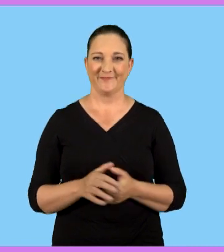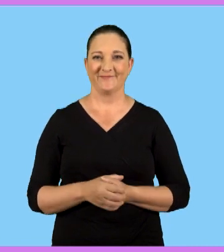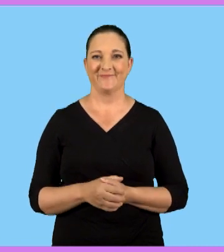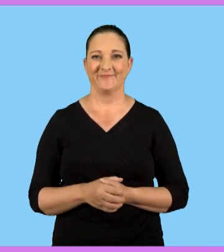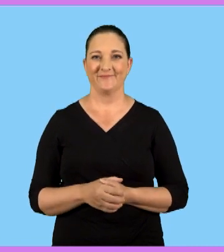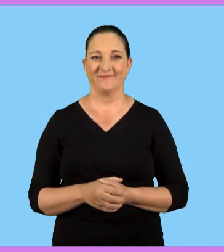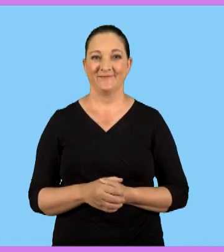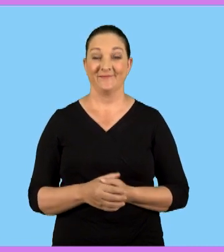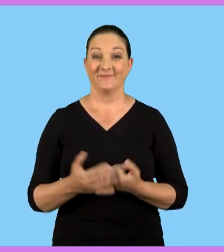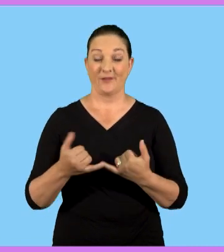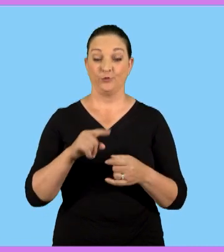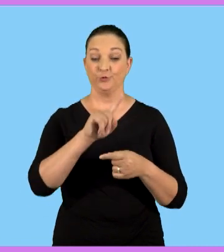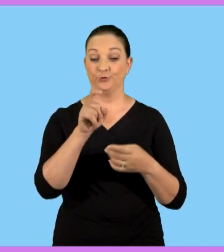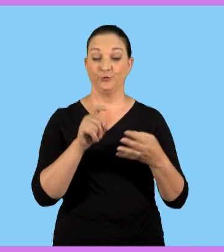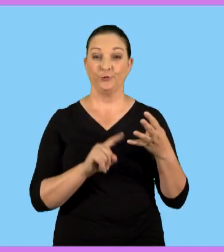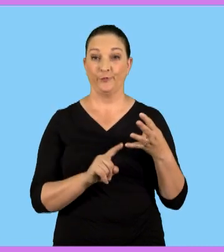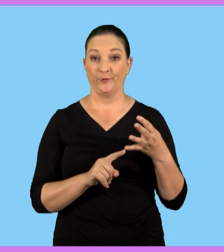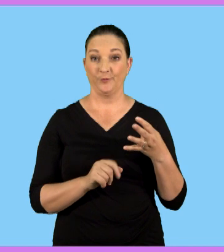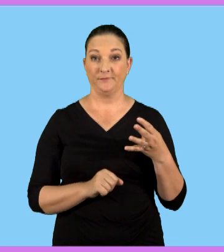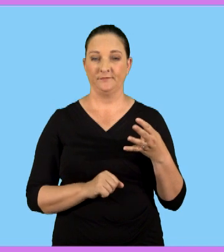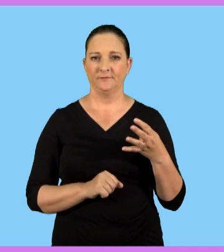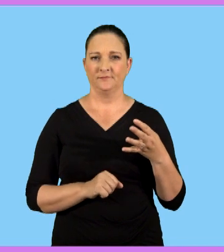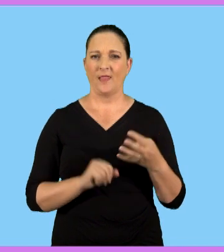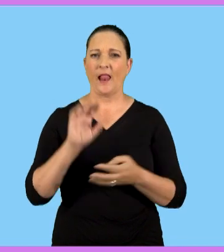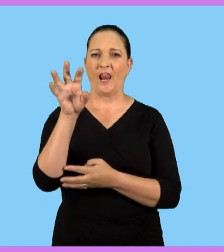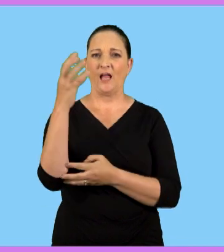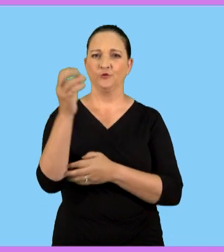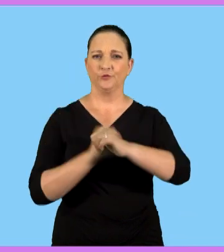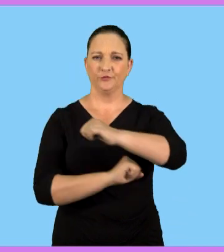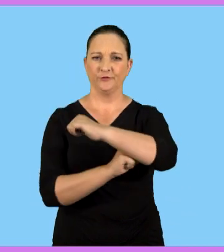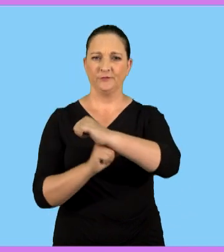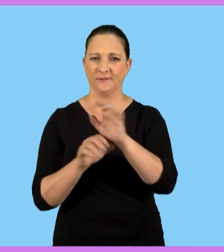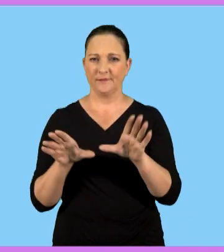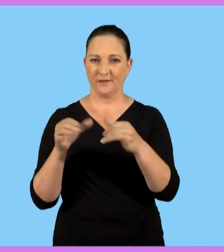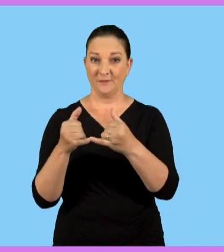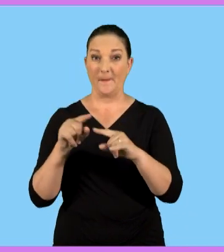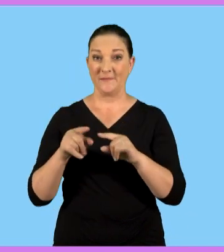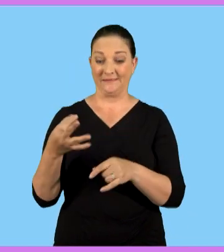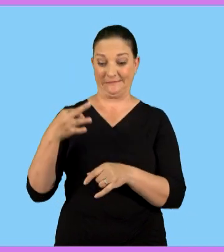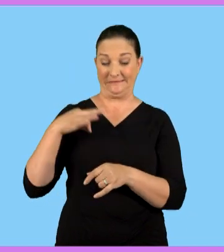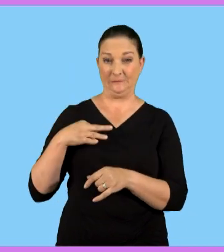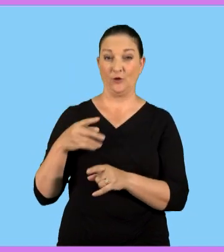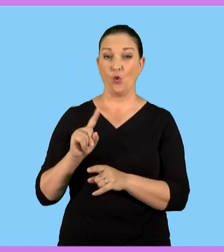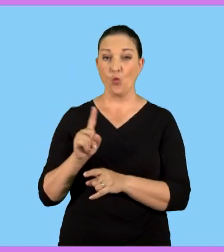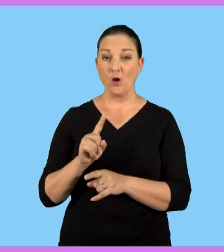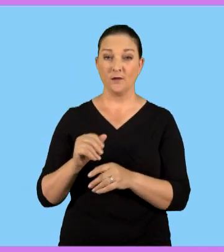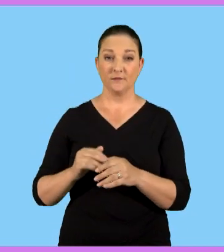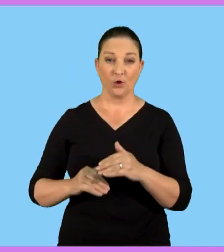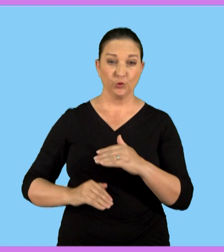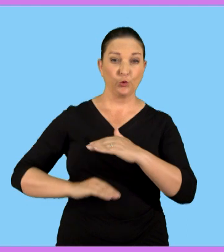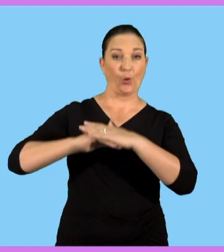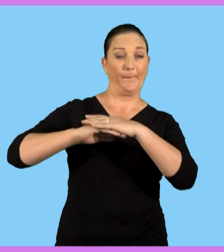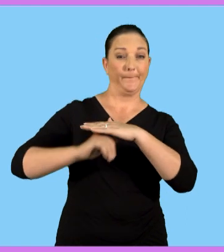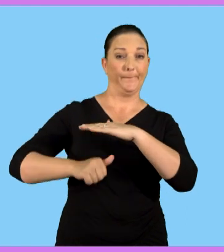Here we go. Question 4. Name the Lighthouse Foundation's main source of income.